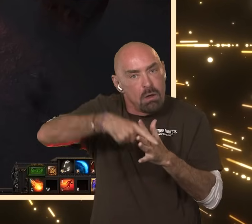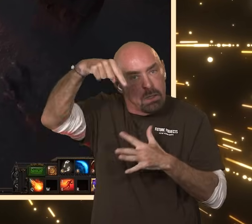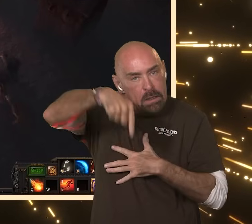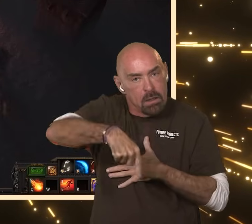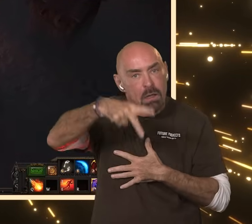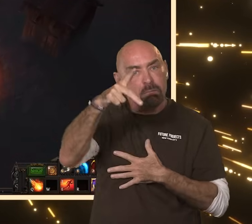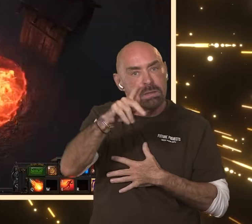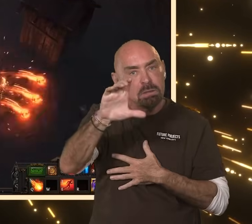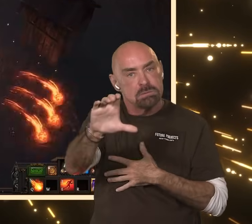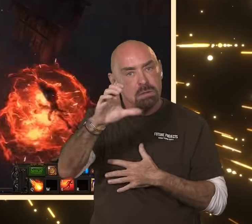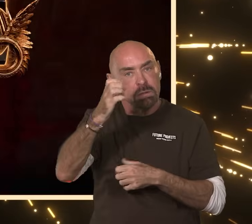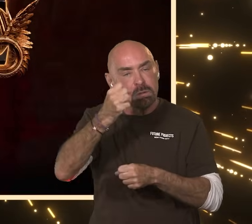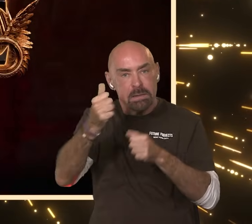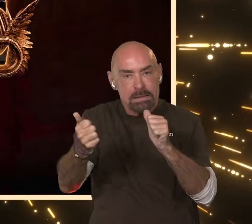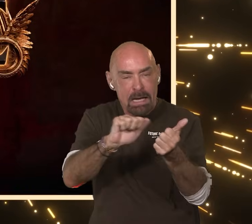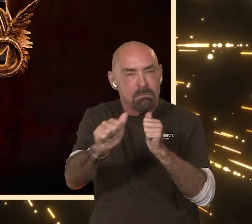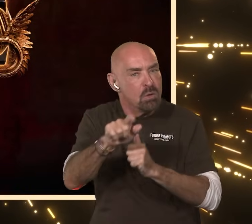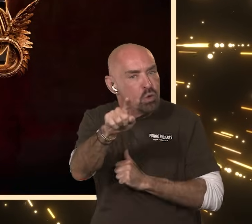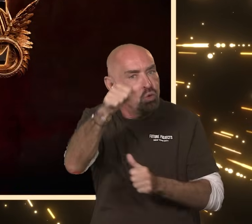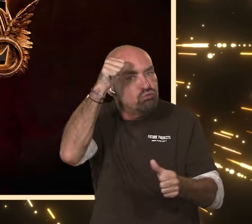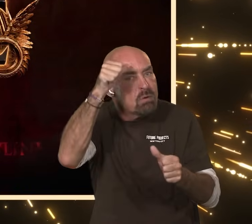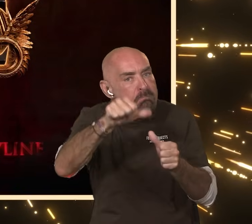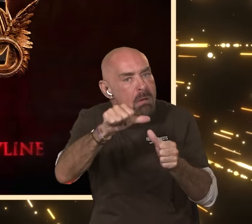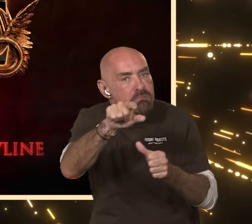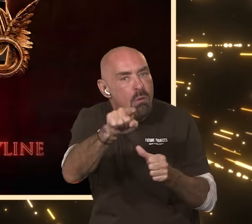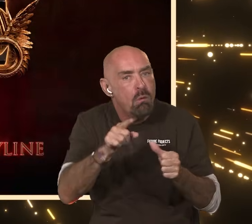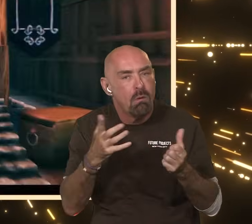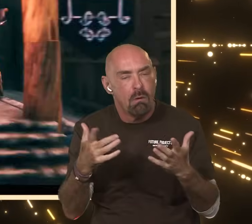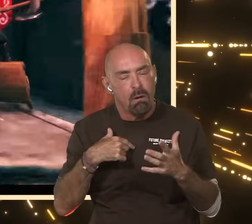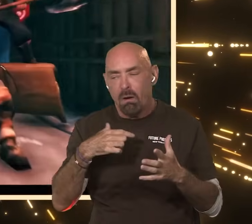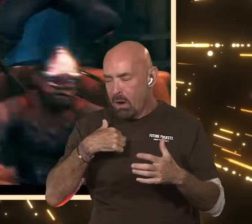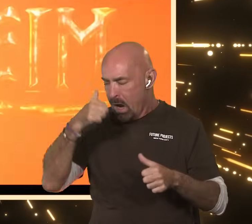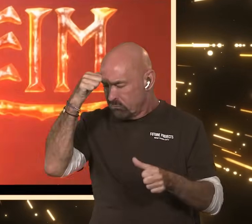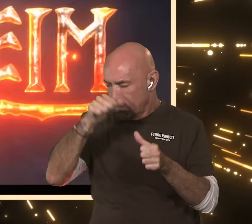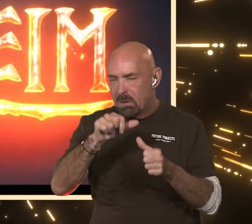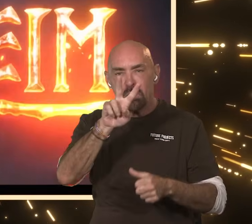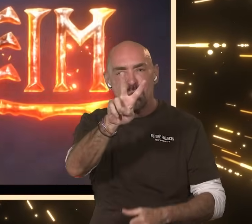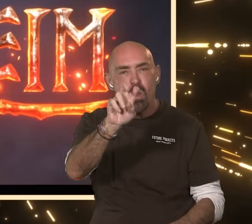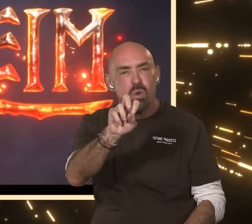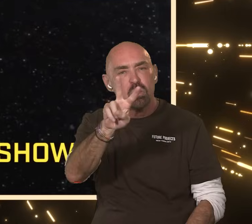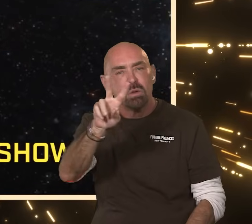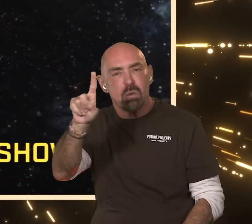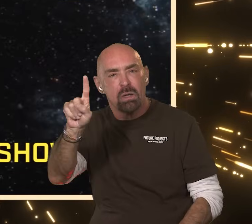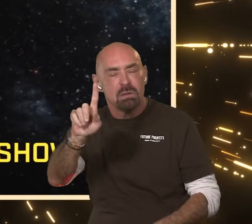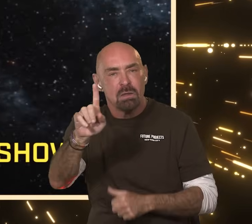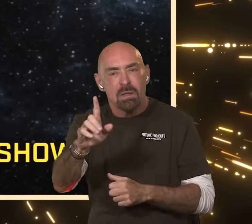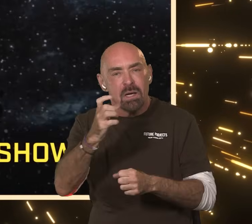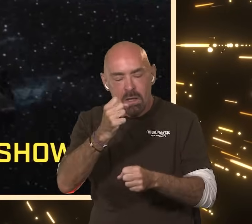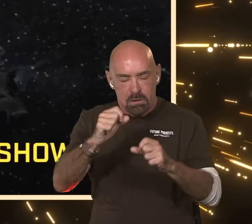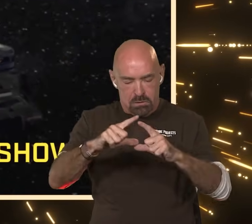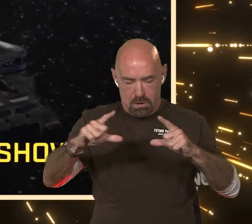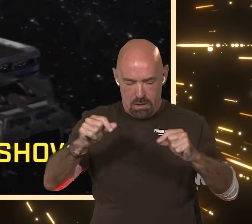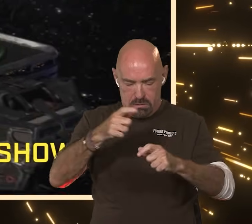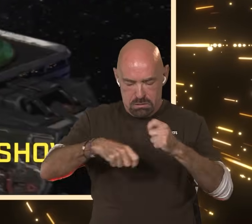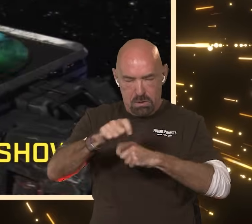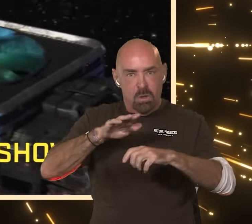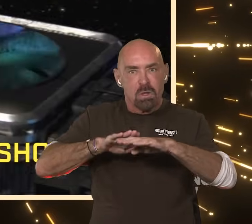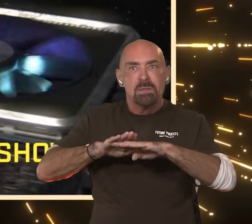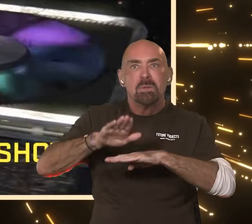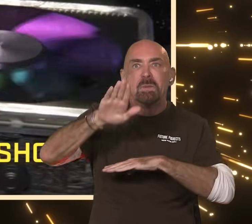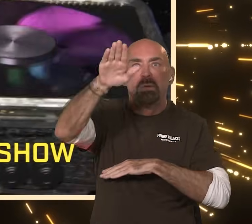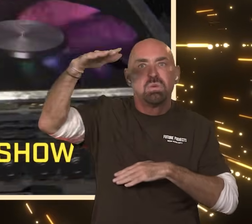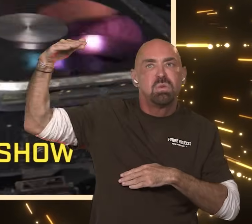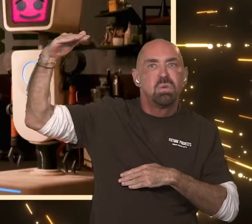here on the PC Gaming Show. So, who remembers some of those gems? I mean, I remember in 2021 when we turned a graphics card into